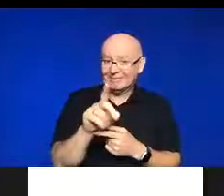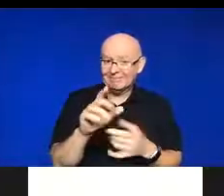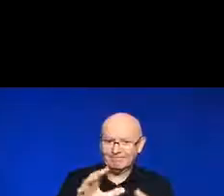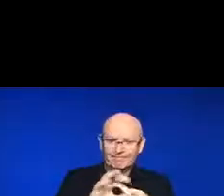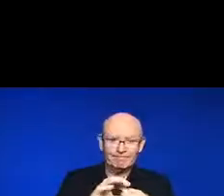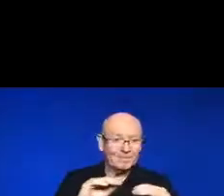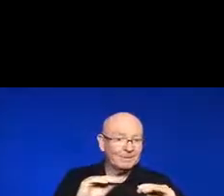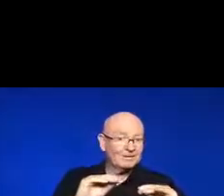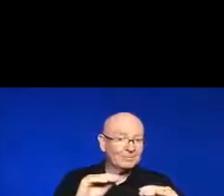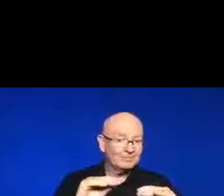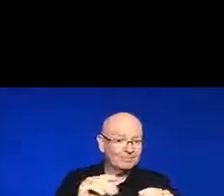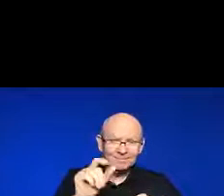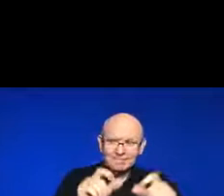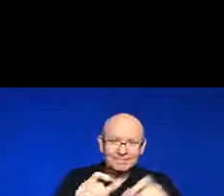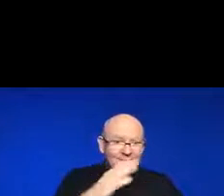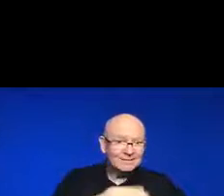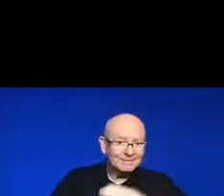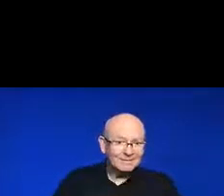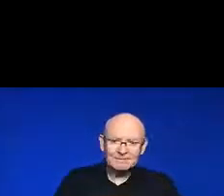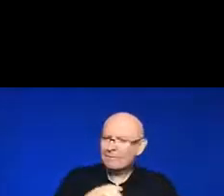can I have the next slide, please?